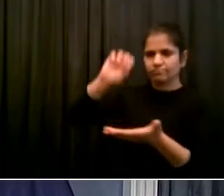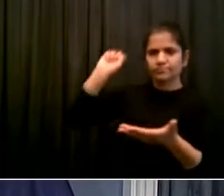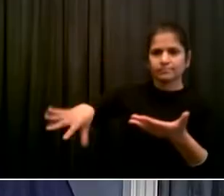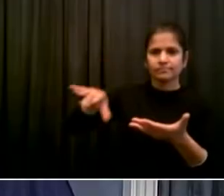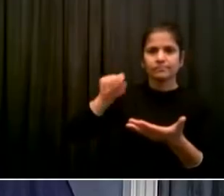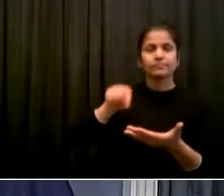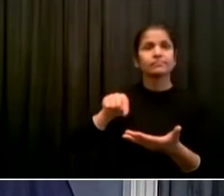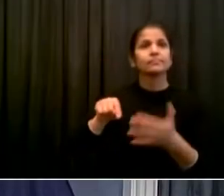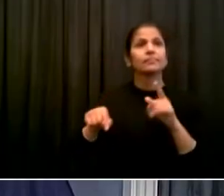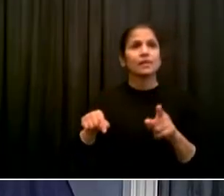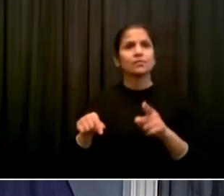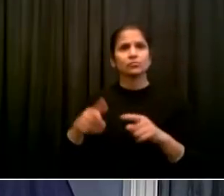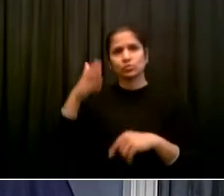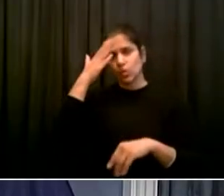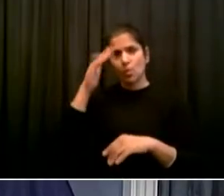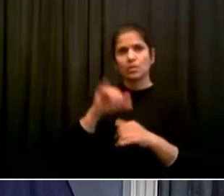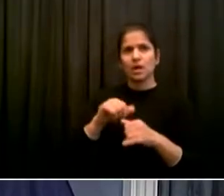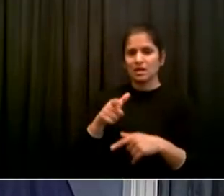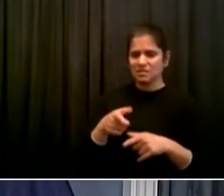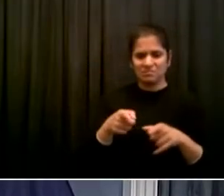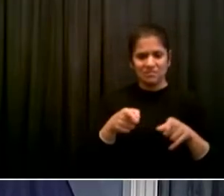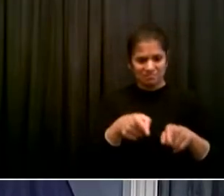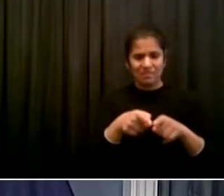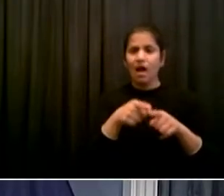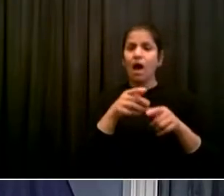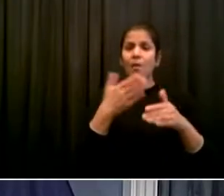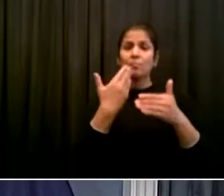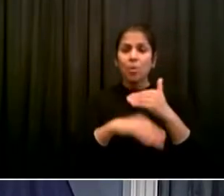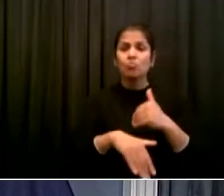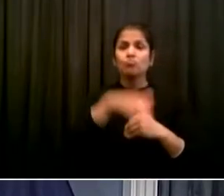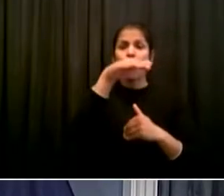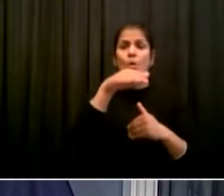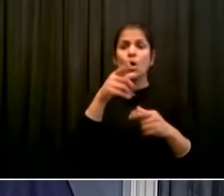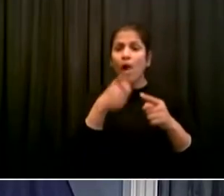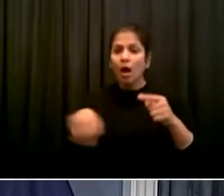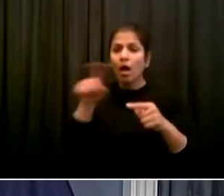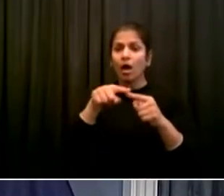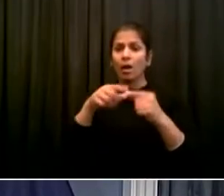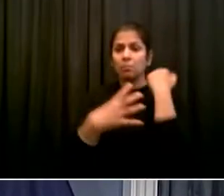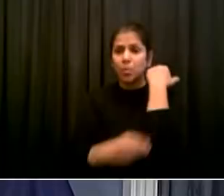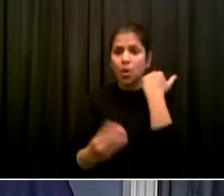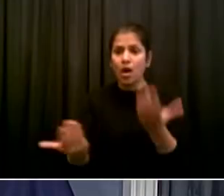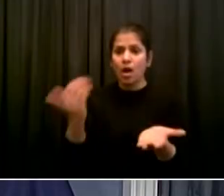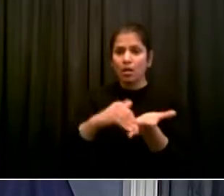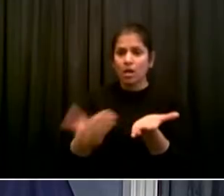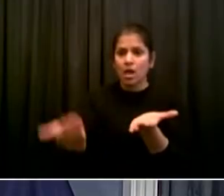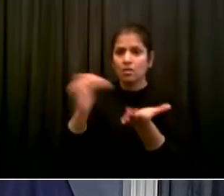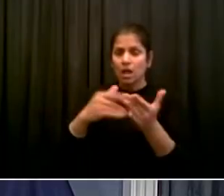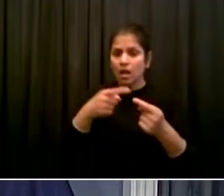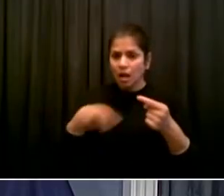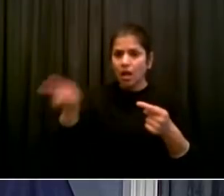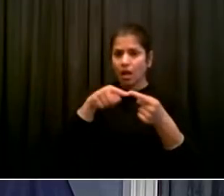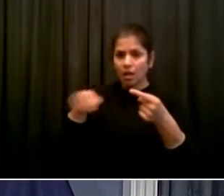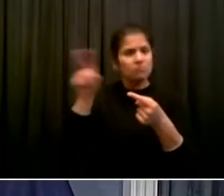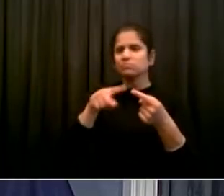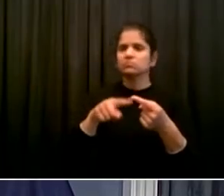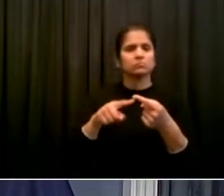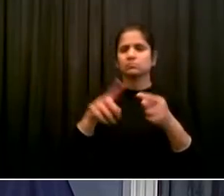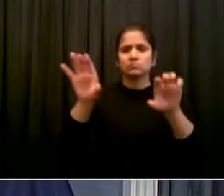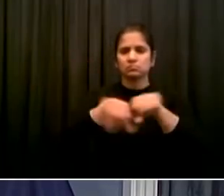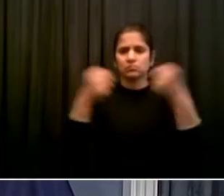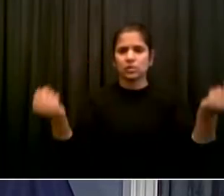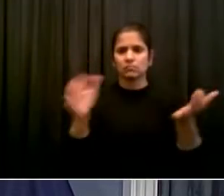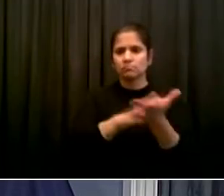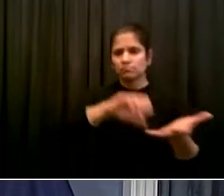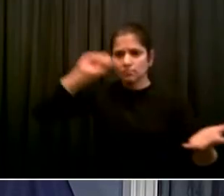so long, and with every good reason, the issue of racialized policing has been the central concern of Black and Brown people, men